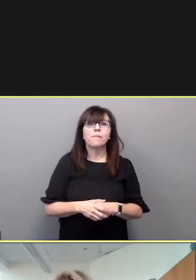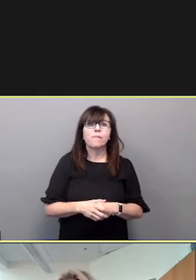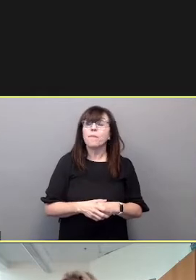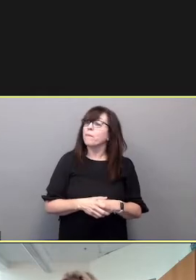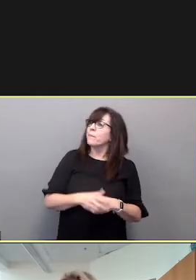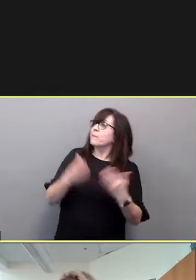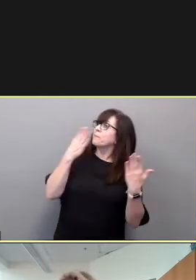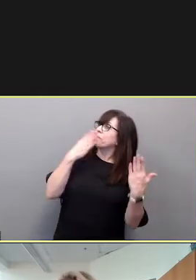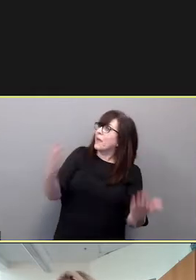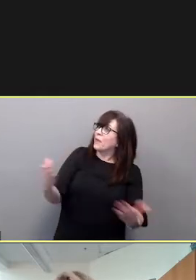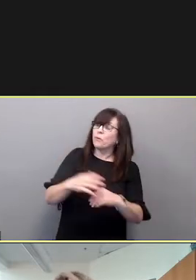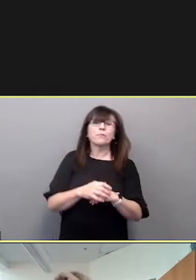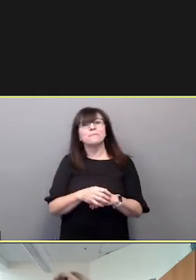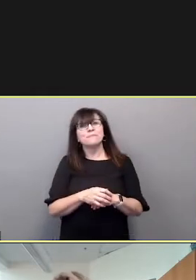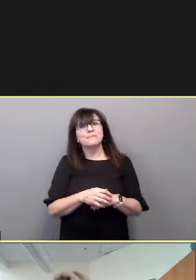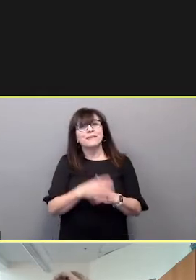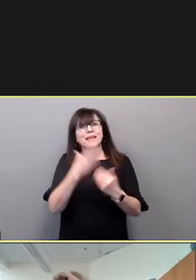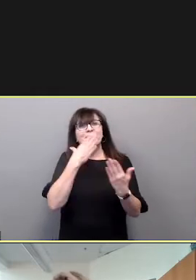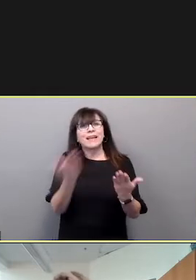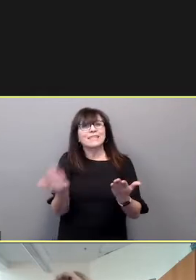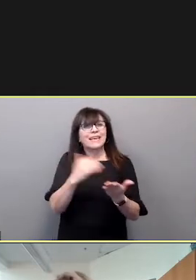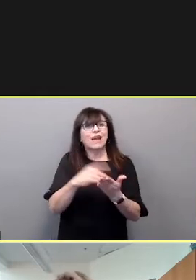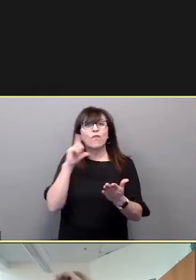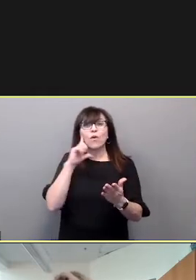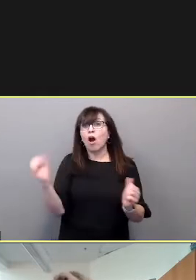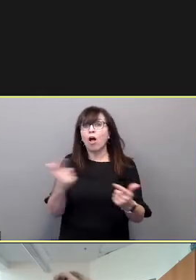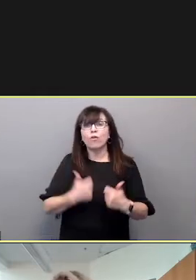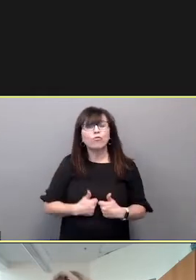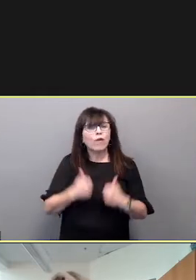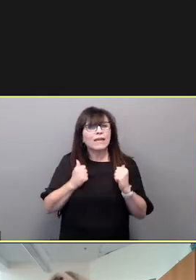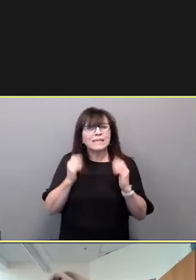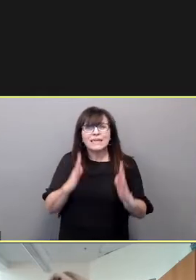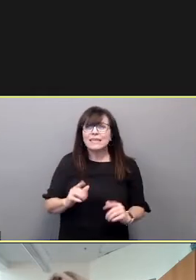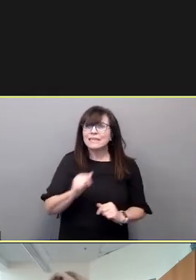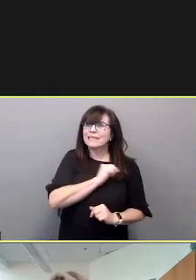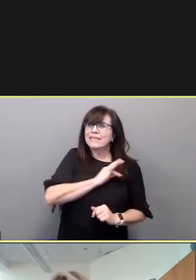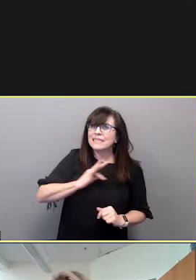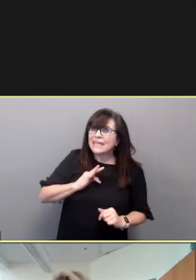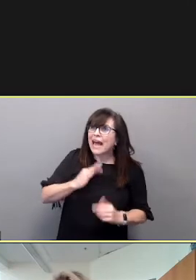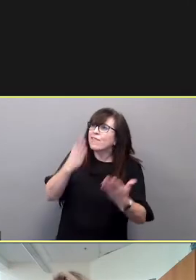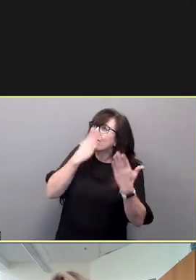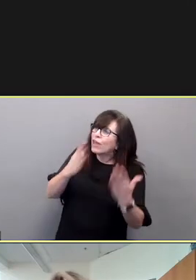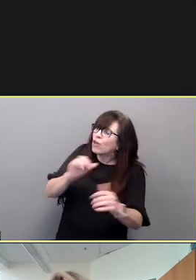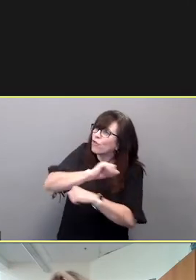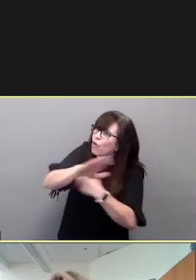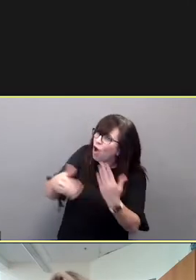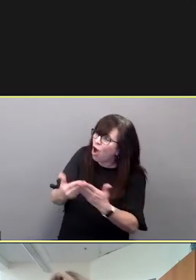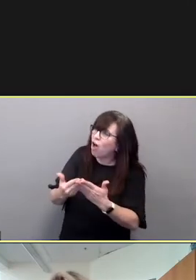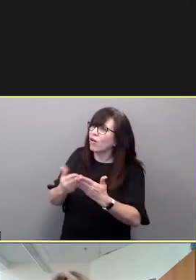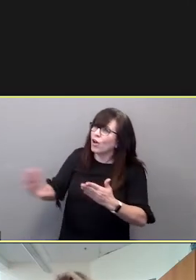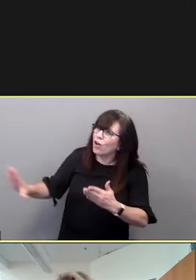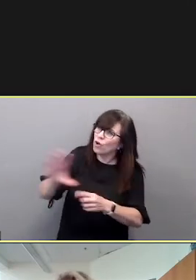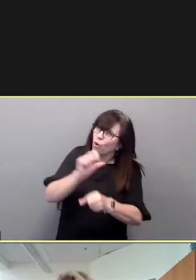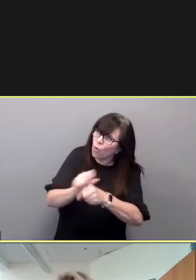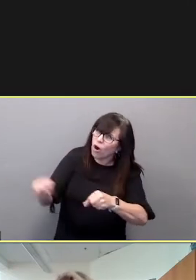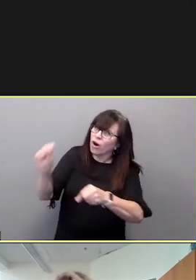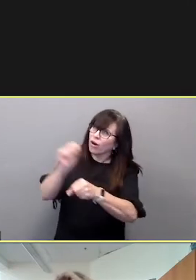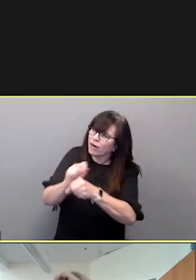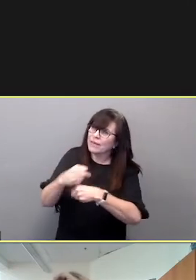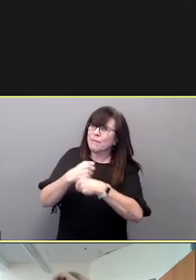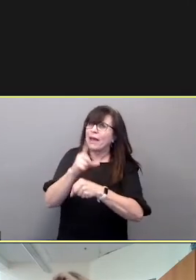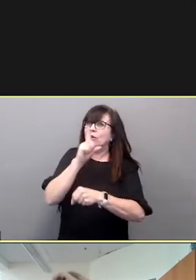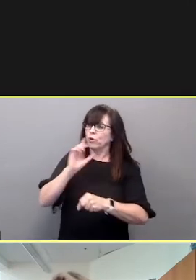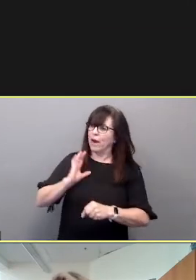Thank you, and just thanks again to our residents and our staff and our facilities for all your hard work and making sure that